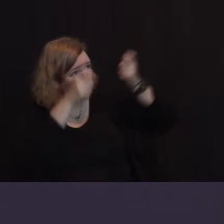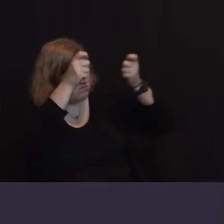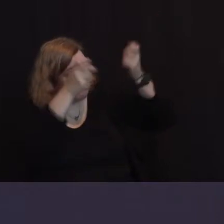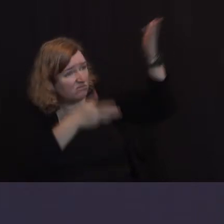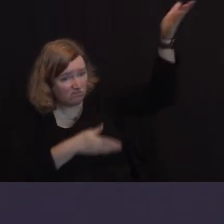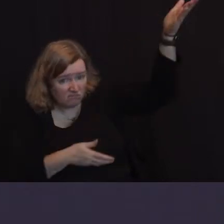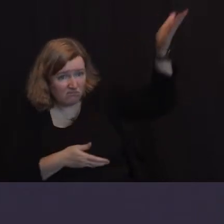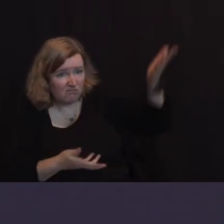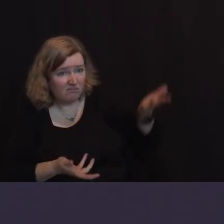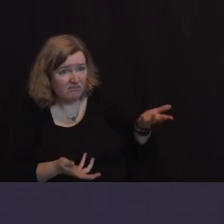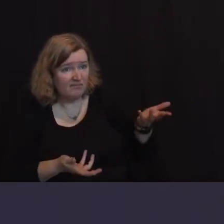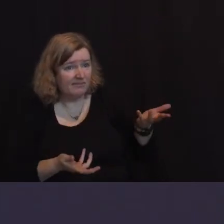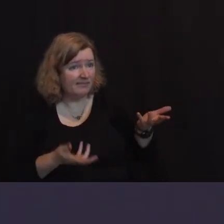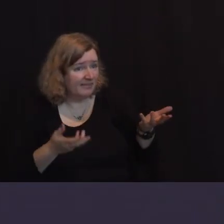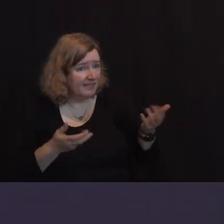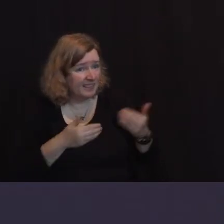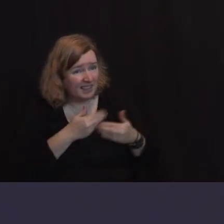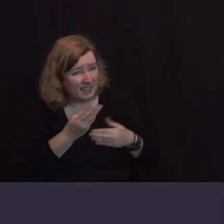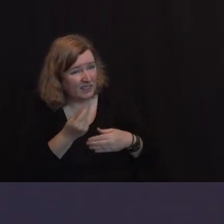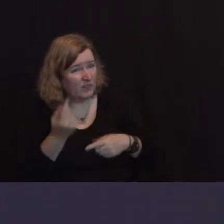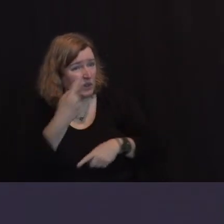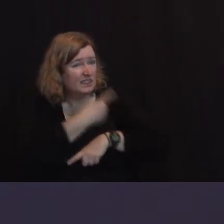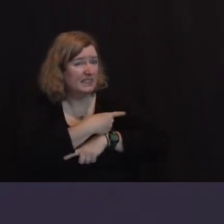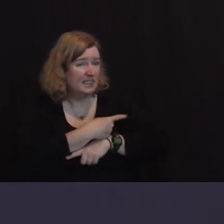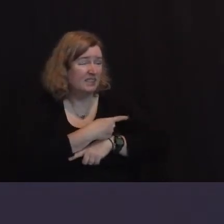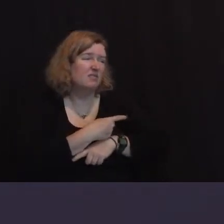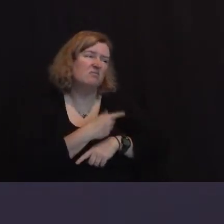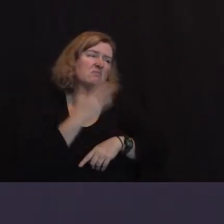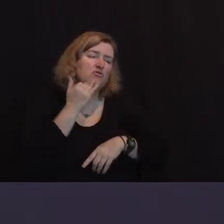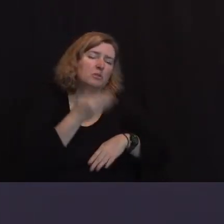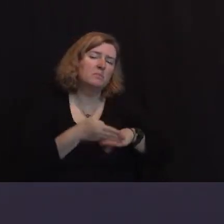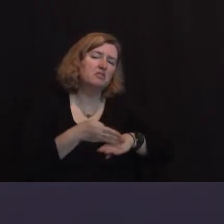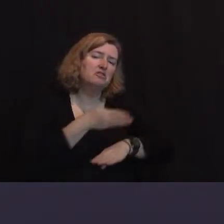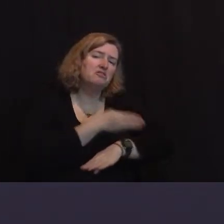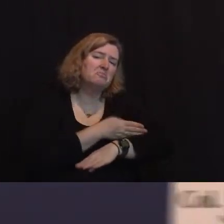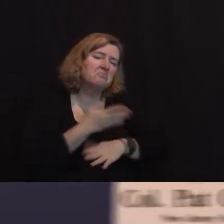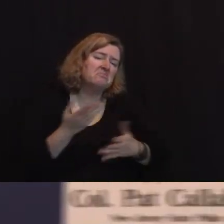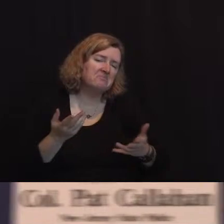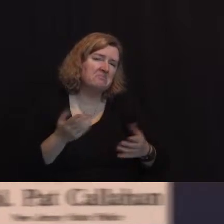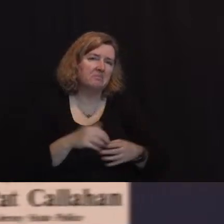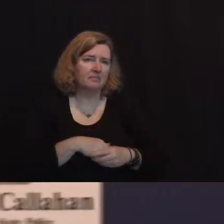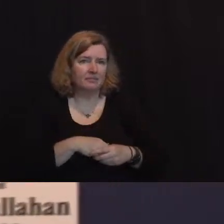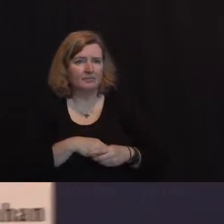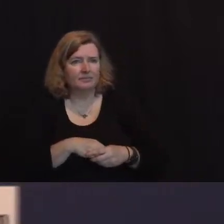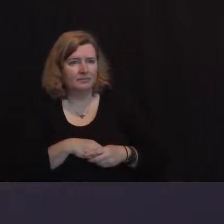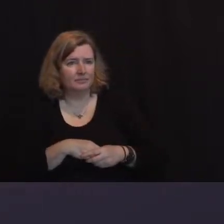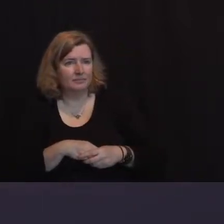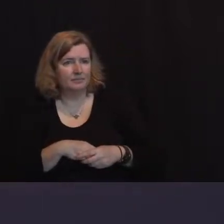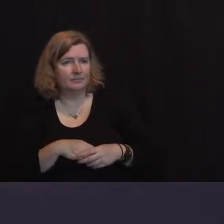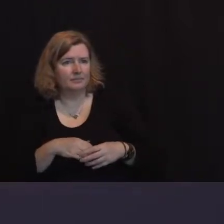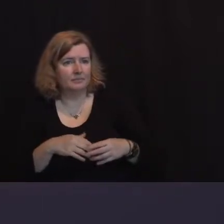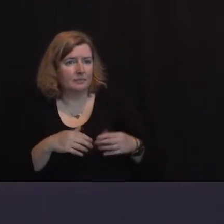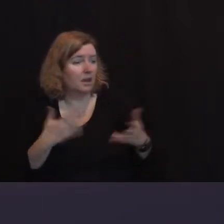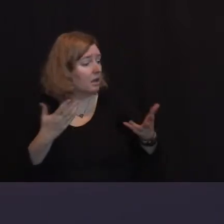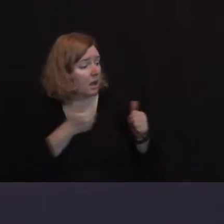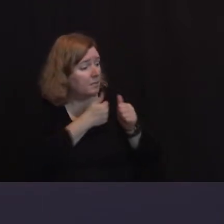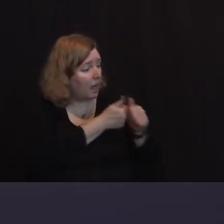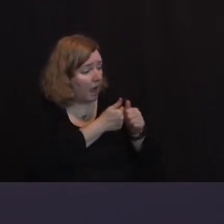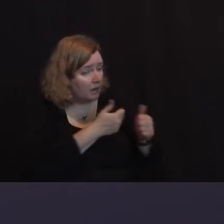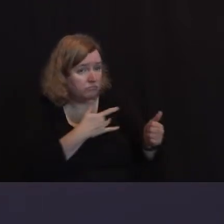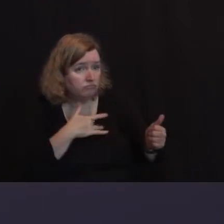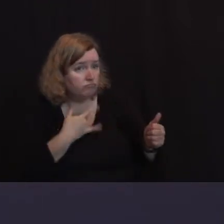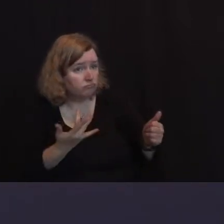Day does not exactly look like it's balmy, but it gets better, right? How are we doing there? Anything on compliance? Any other words of wisdom? Thank you, Governor.